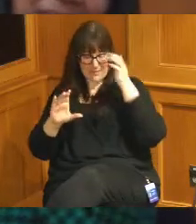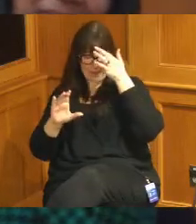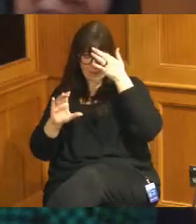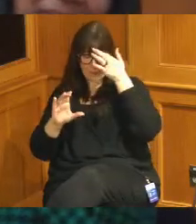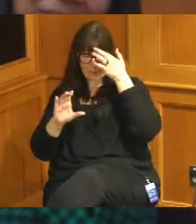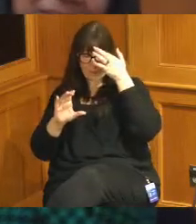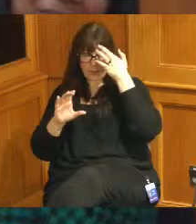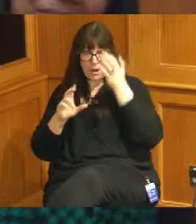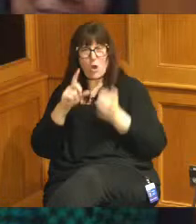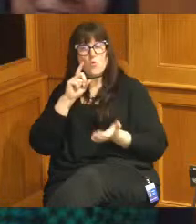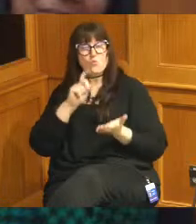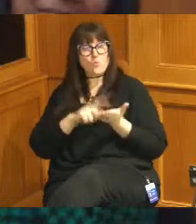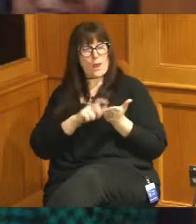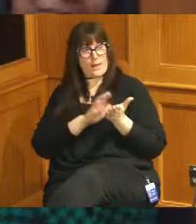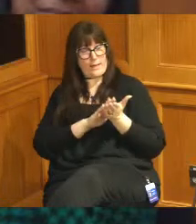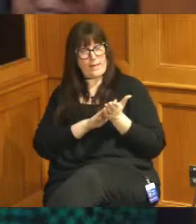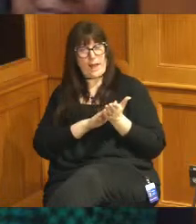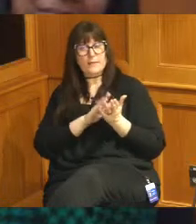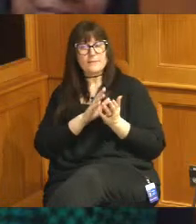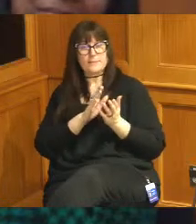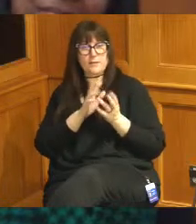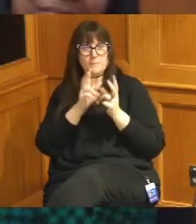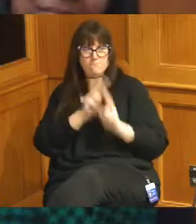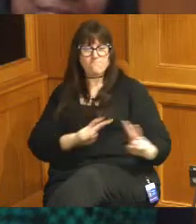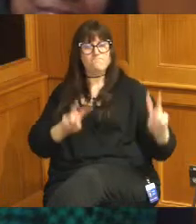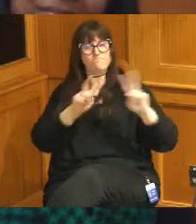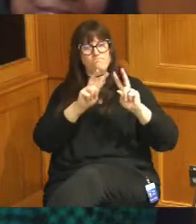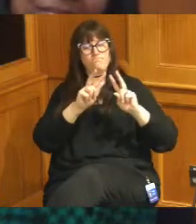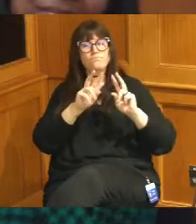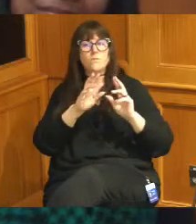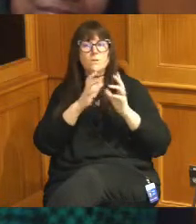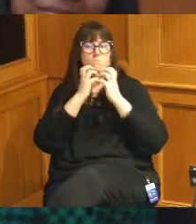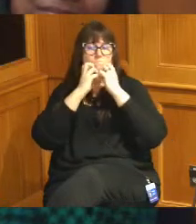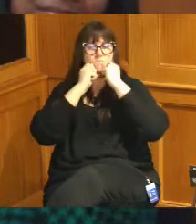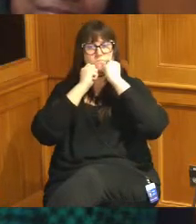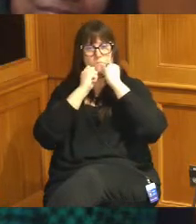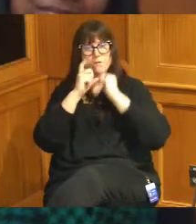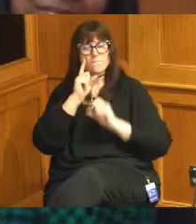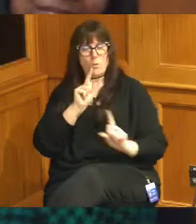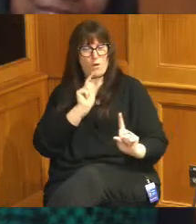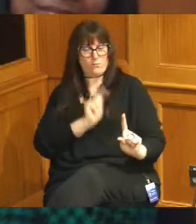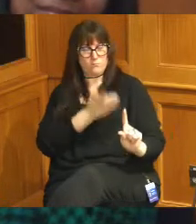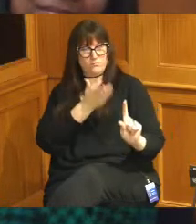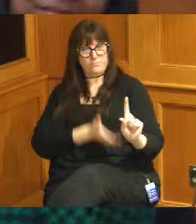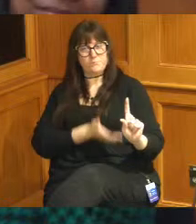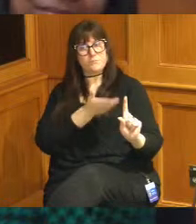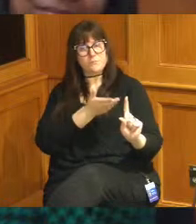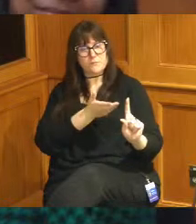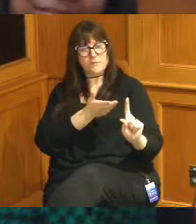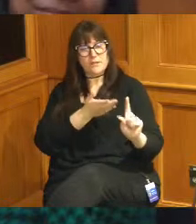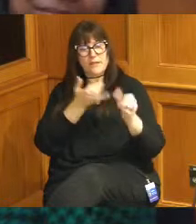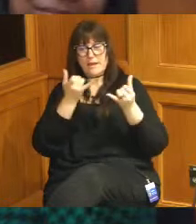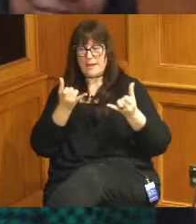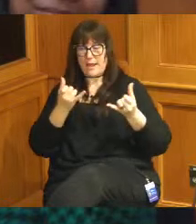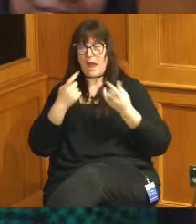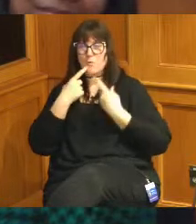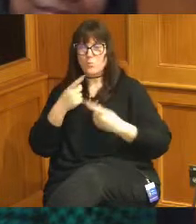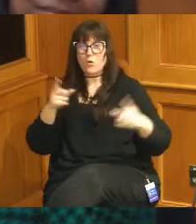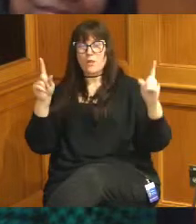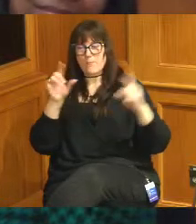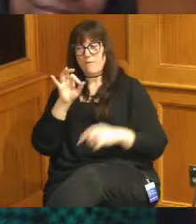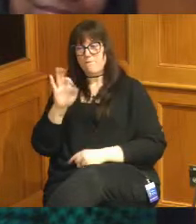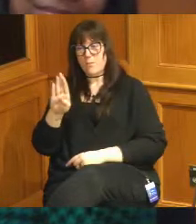County does recognize the invaluable contributions of Deborah Alsop to the community and does hereby proclaim